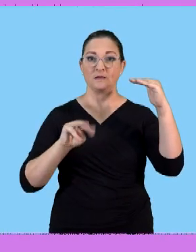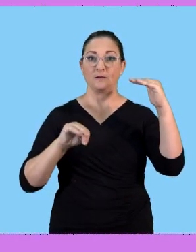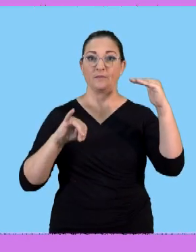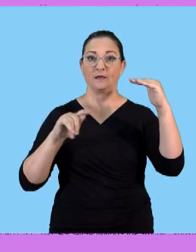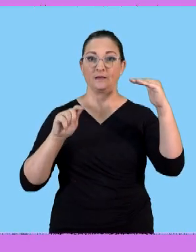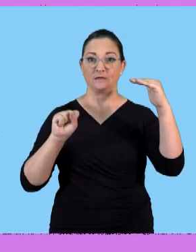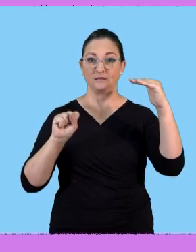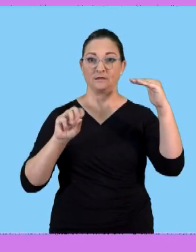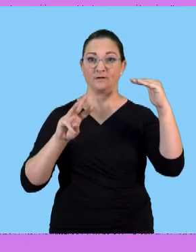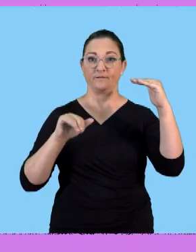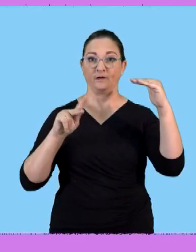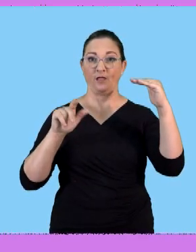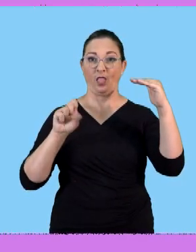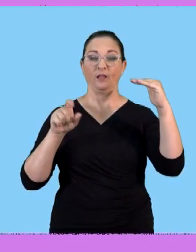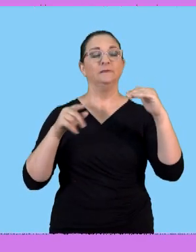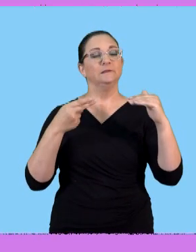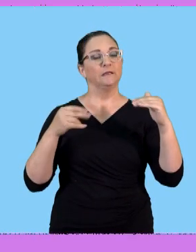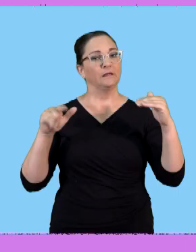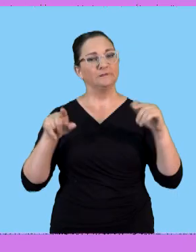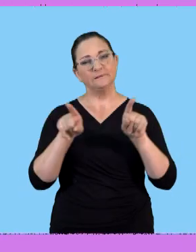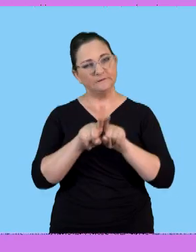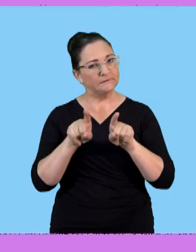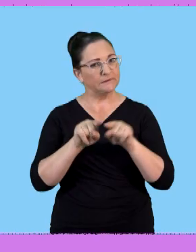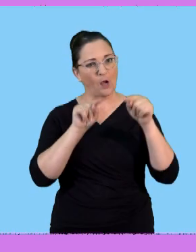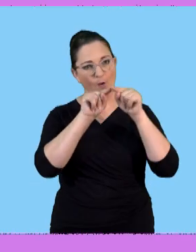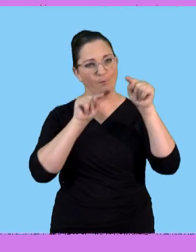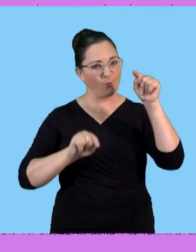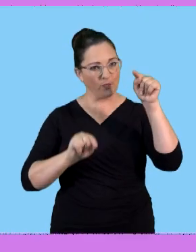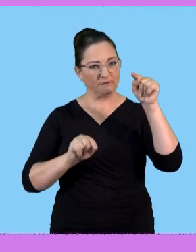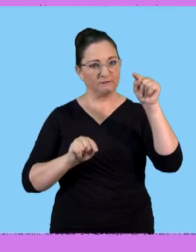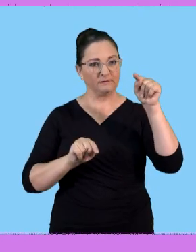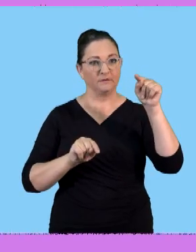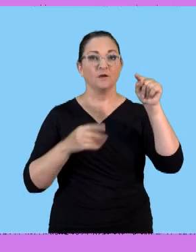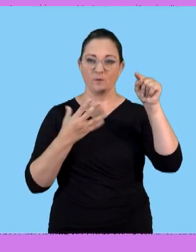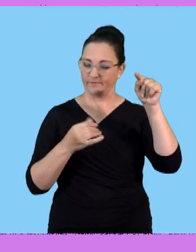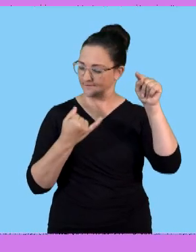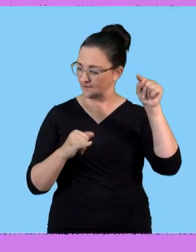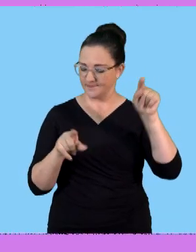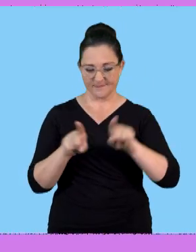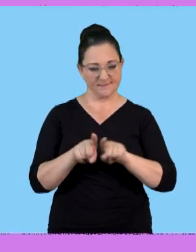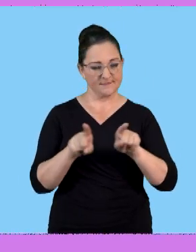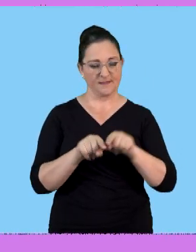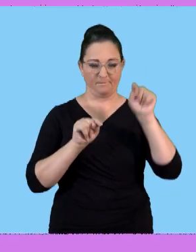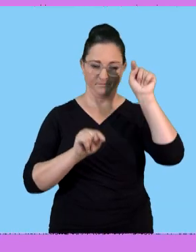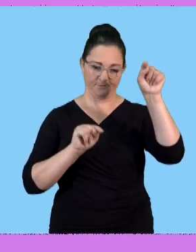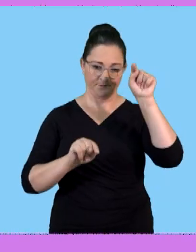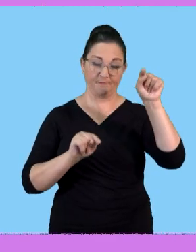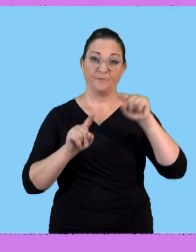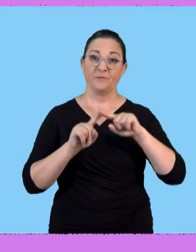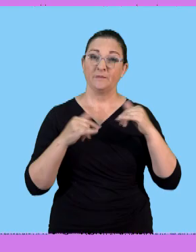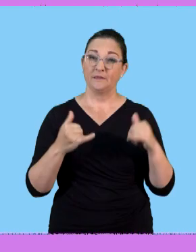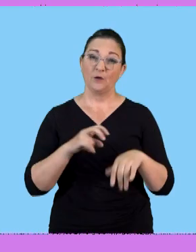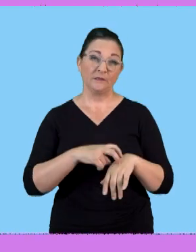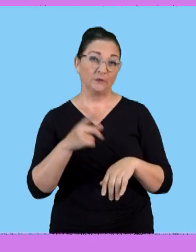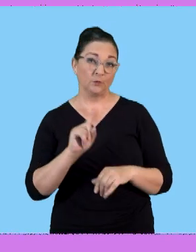at the same point of interest, which is what? I agree, Smitswinkel Hill. We are still here. Okay? So now we need to